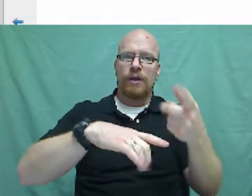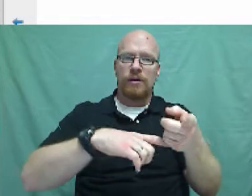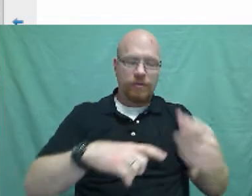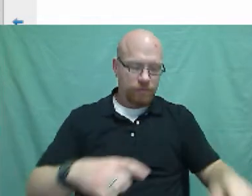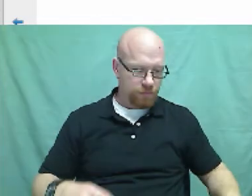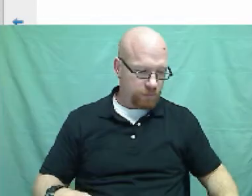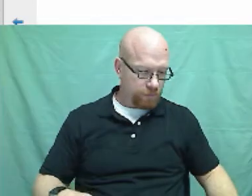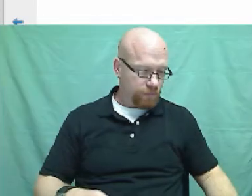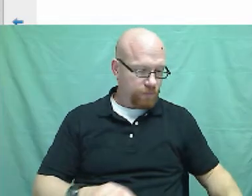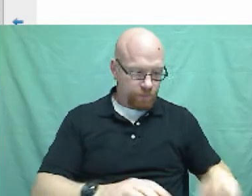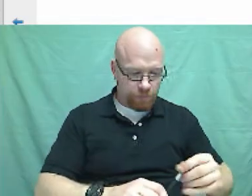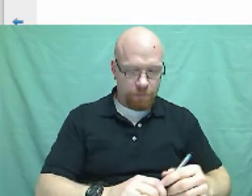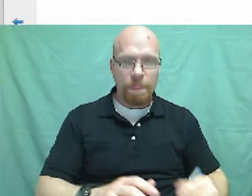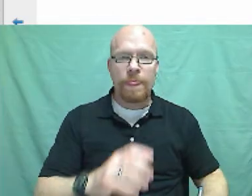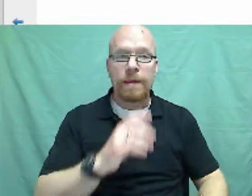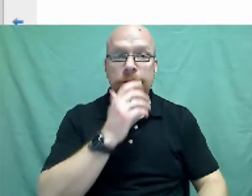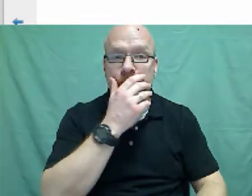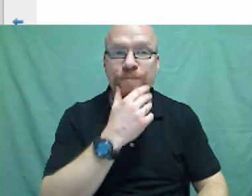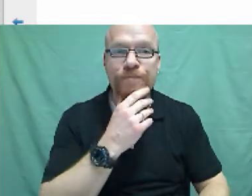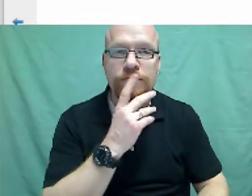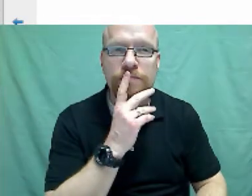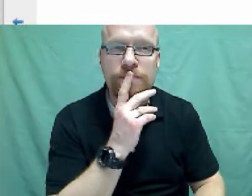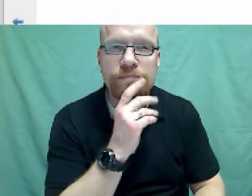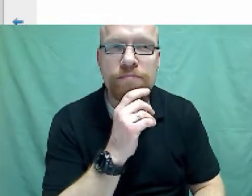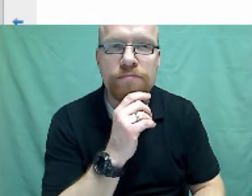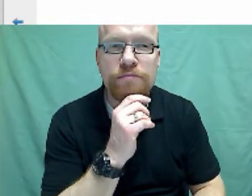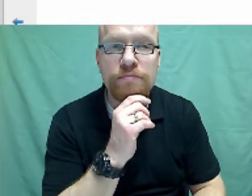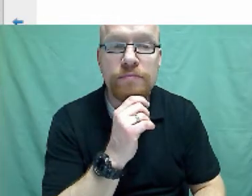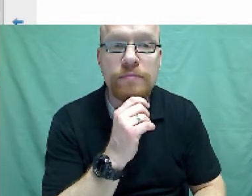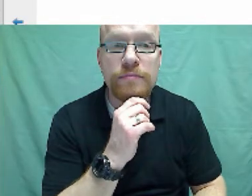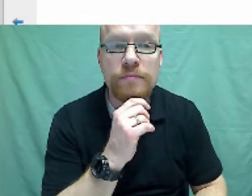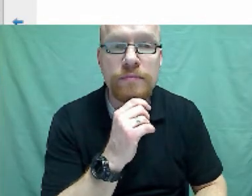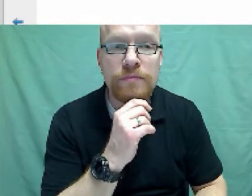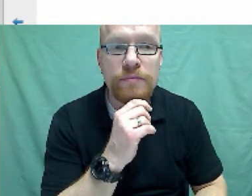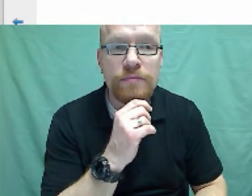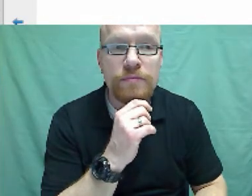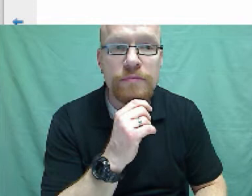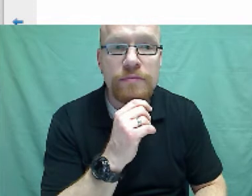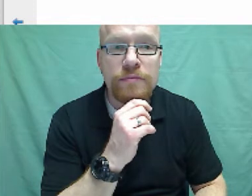answers, and really it's from -3 and up.